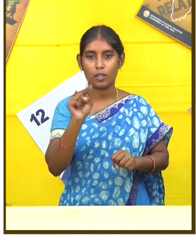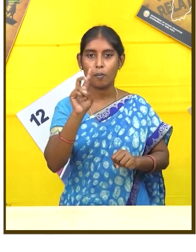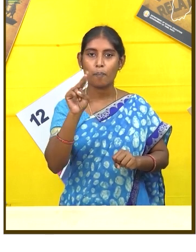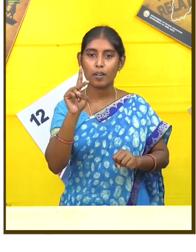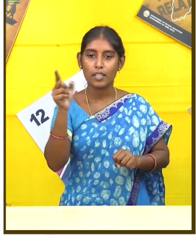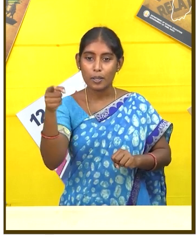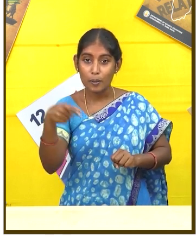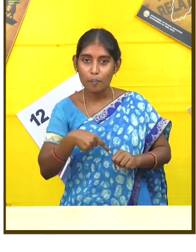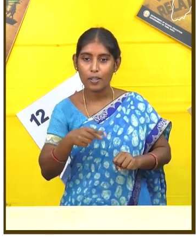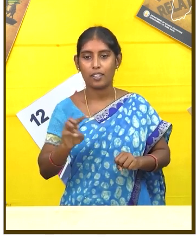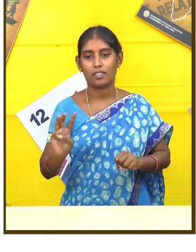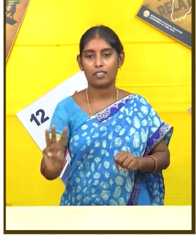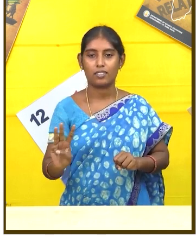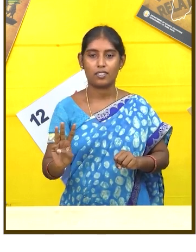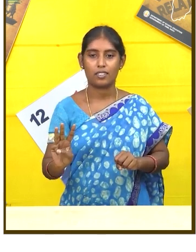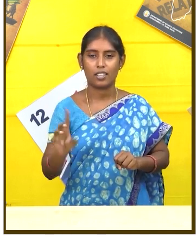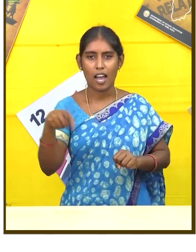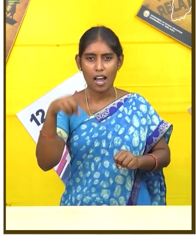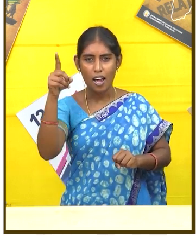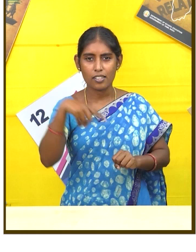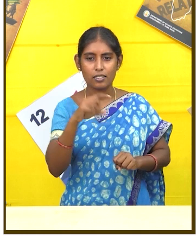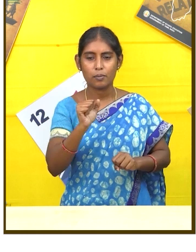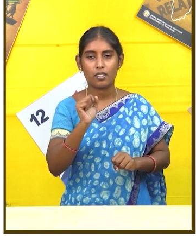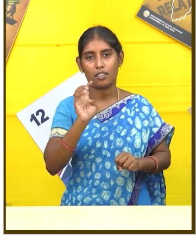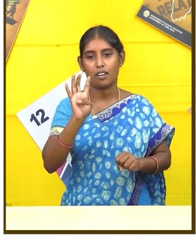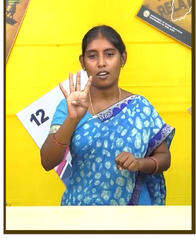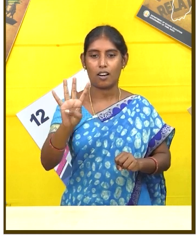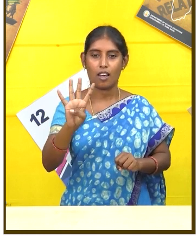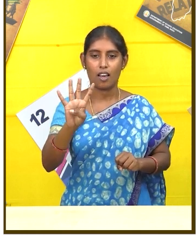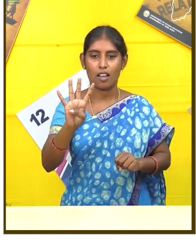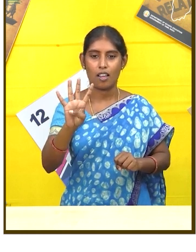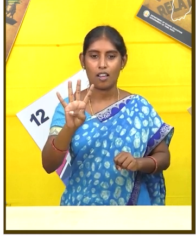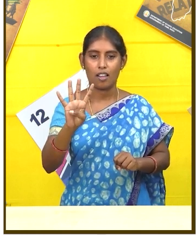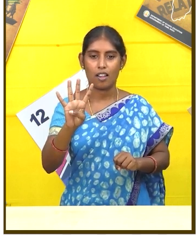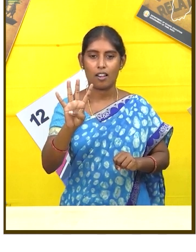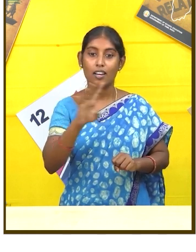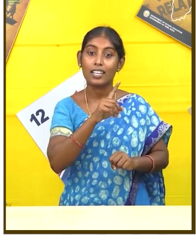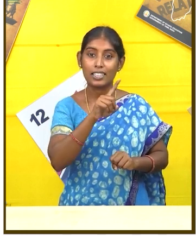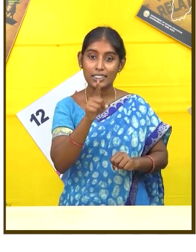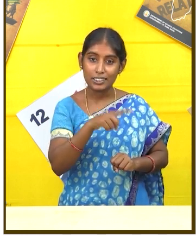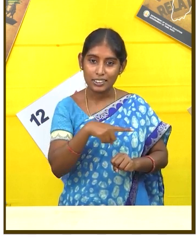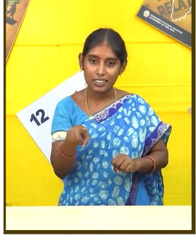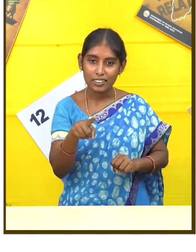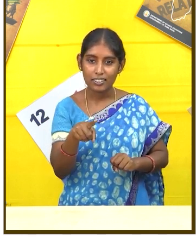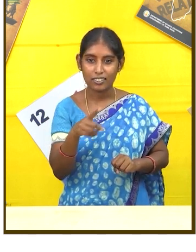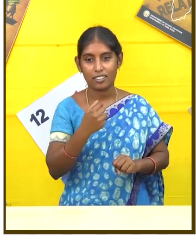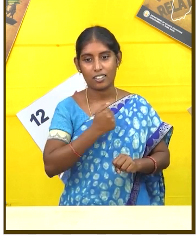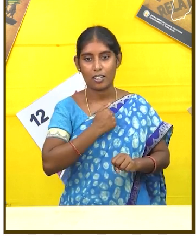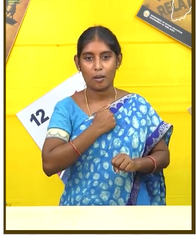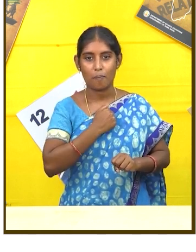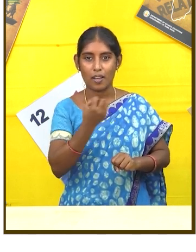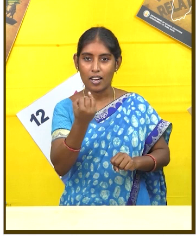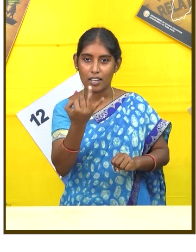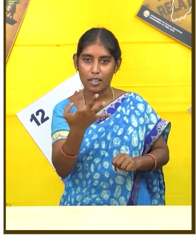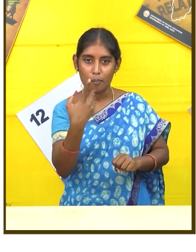to 12 by 3. 12 by 3 equal to 4. So we got one value of one variable,